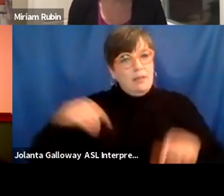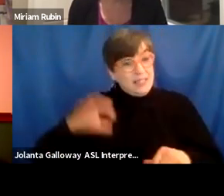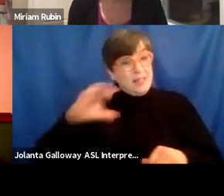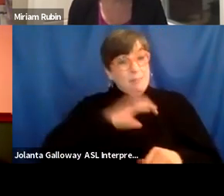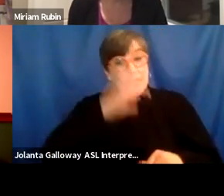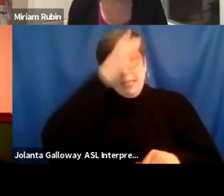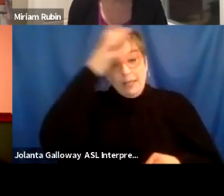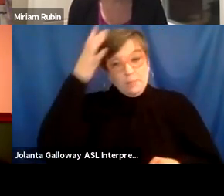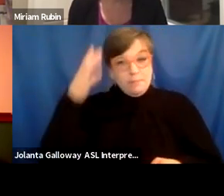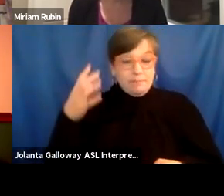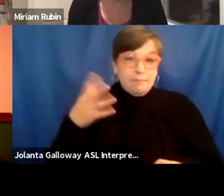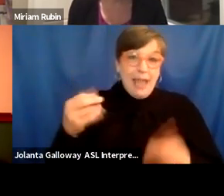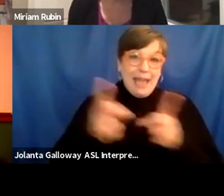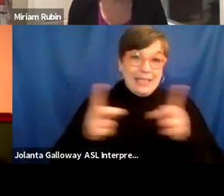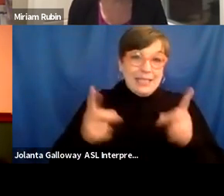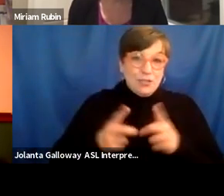past